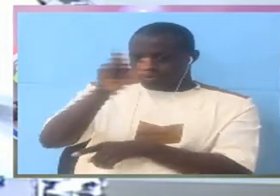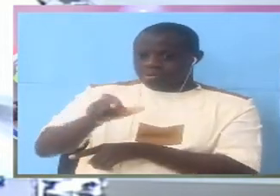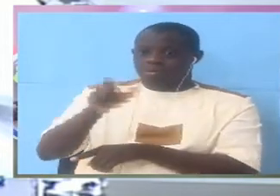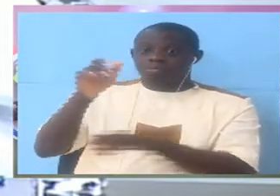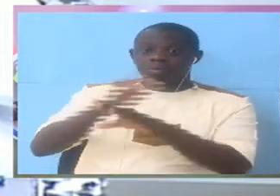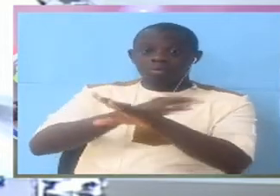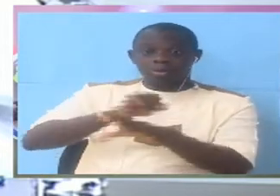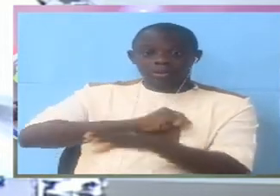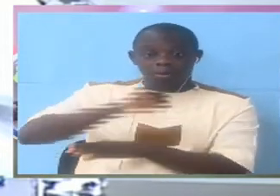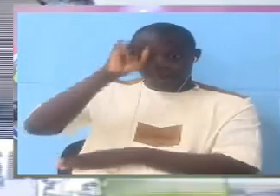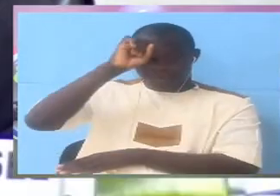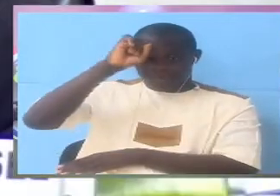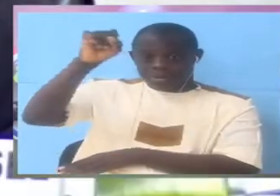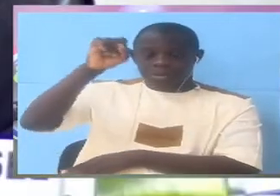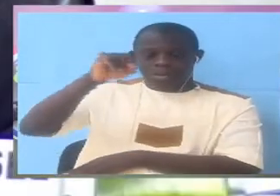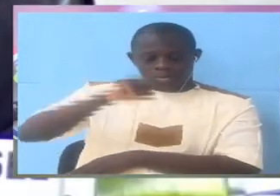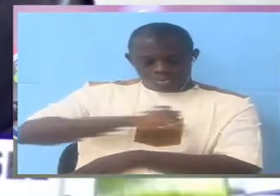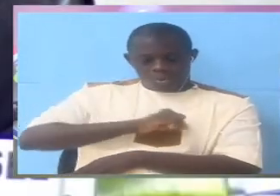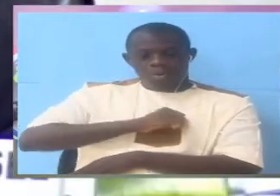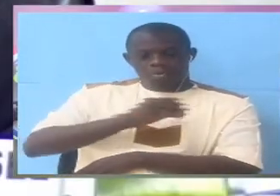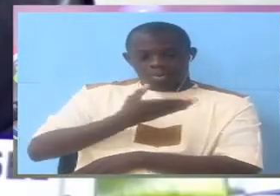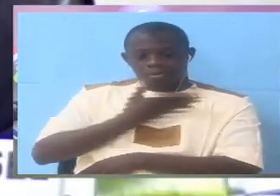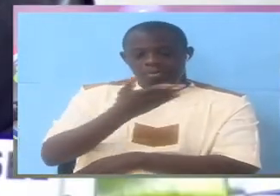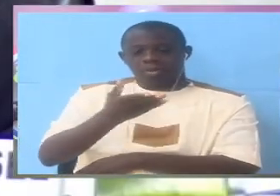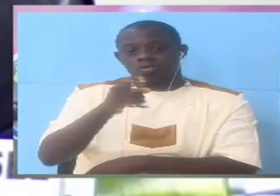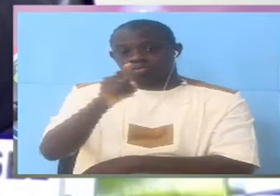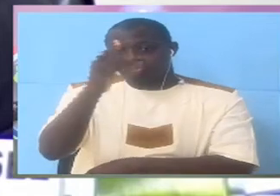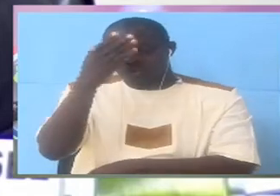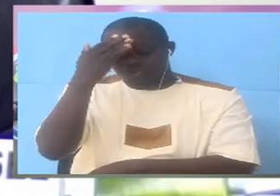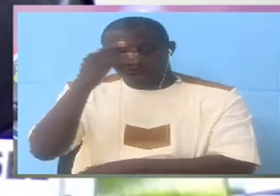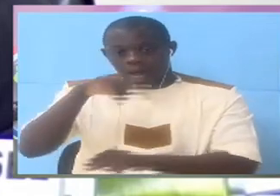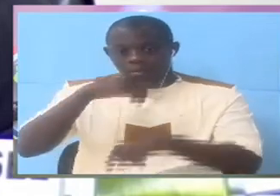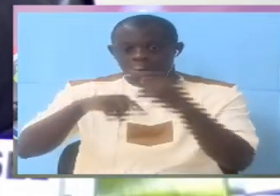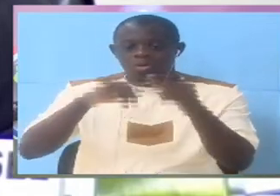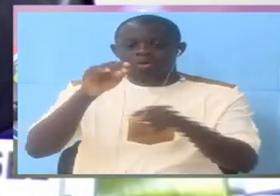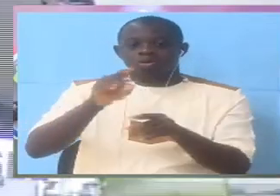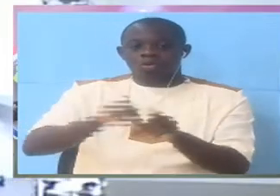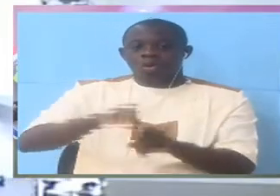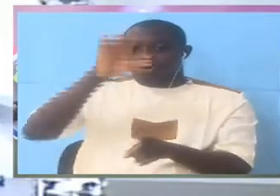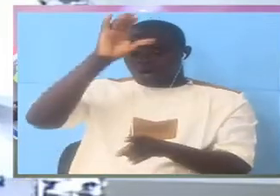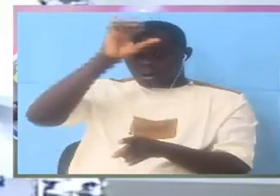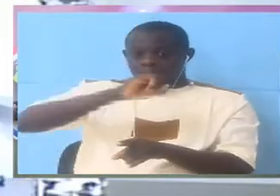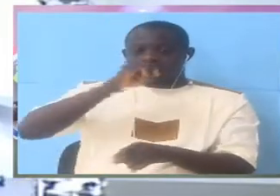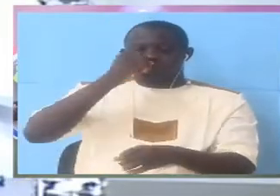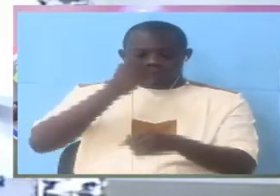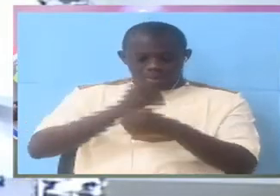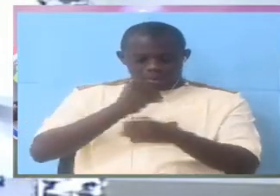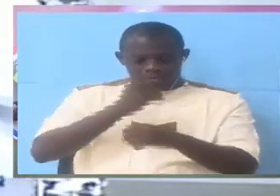investigative work. And he knew your capacity to produce results.